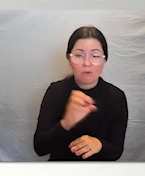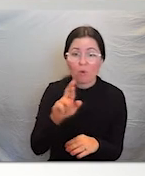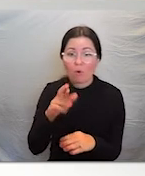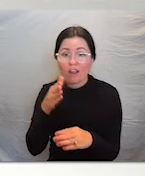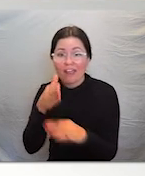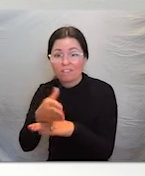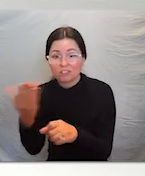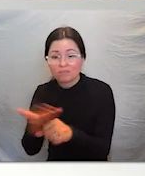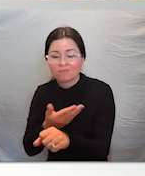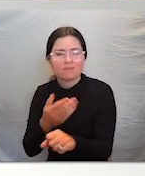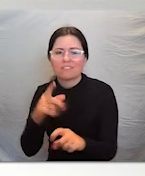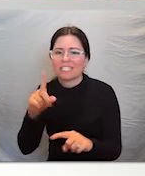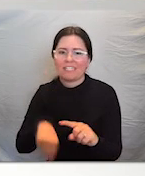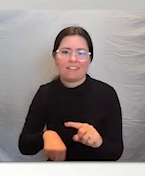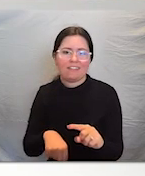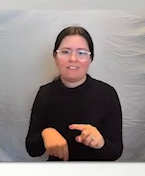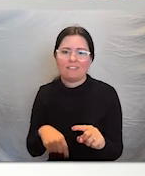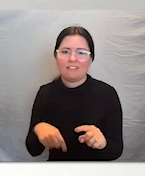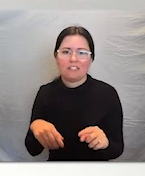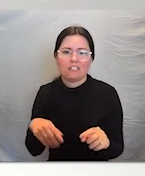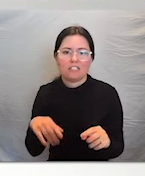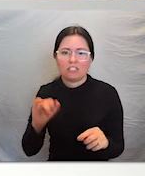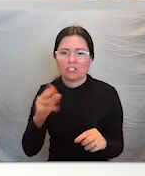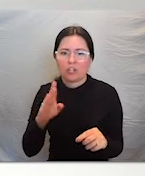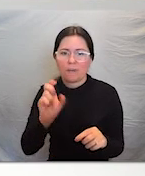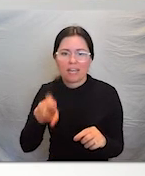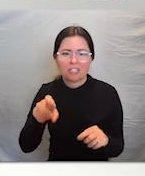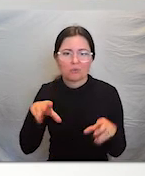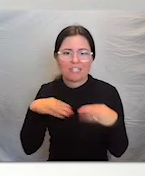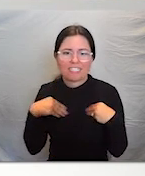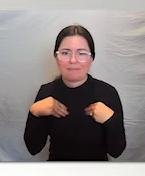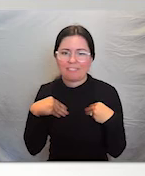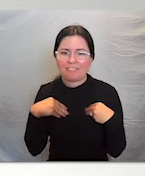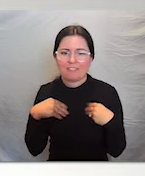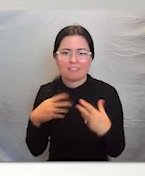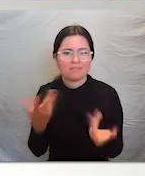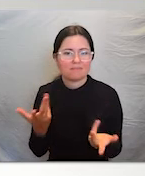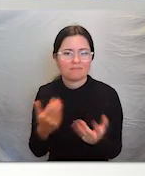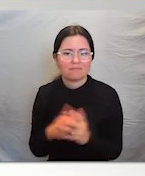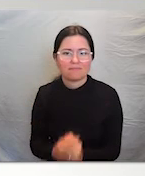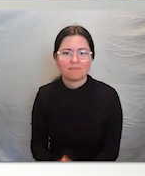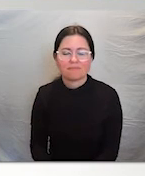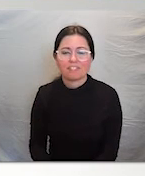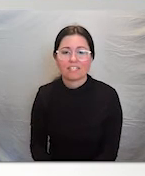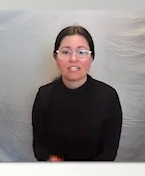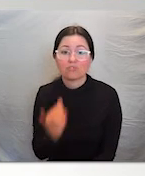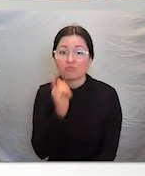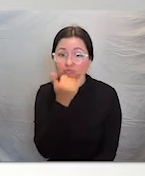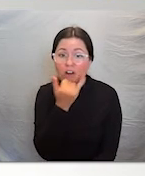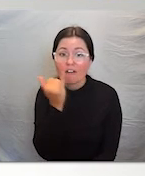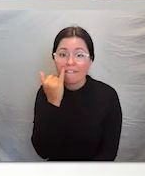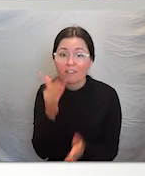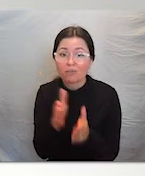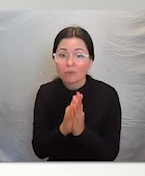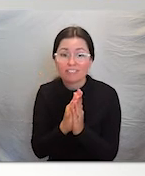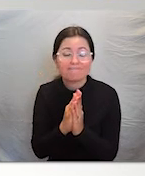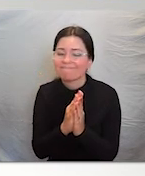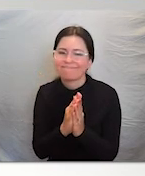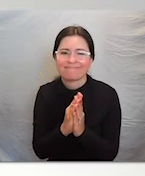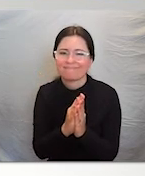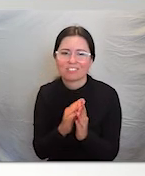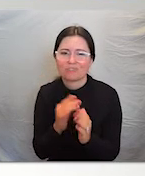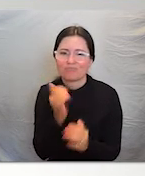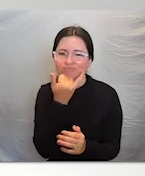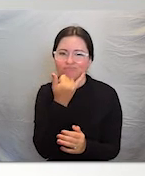is accepted. It is wrong of them to do so. You do have the right